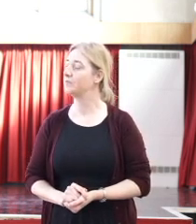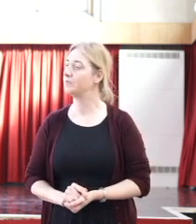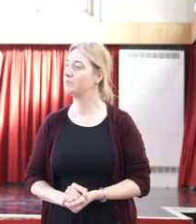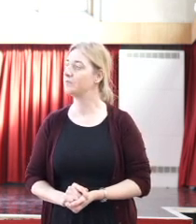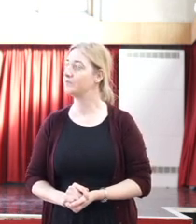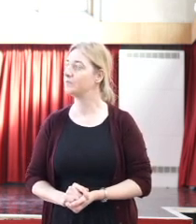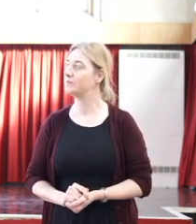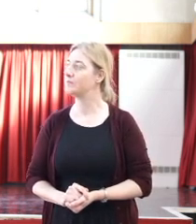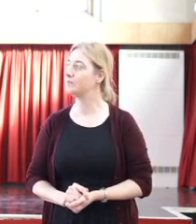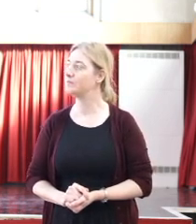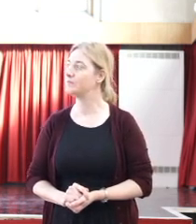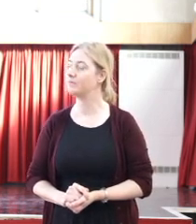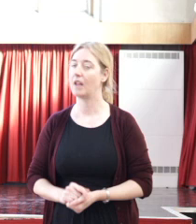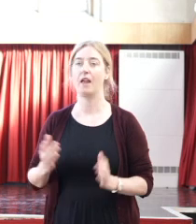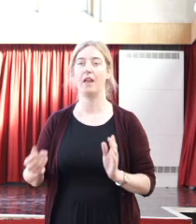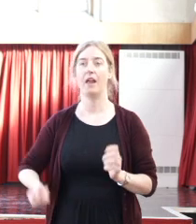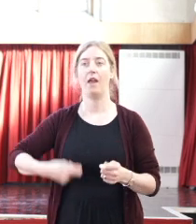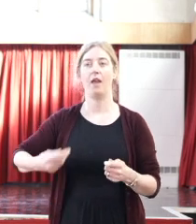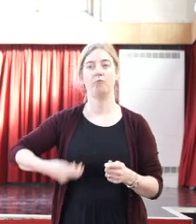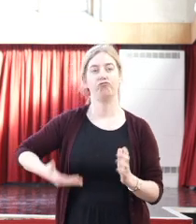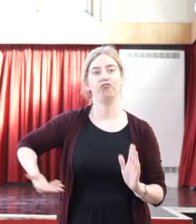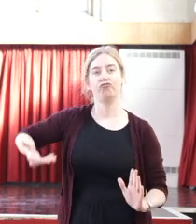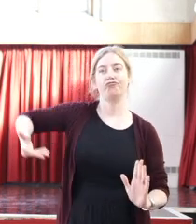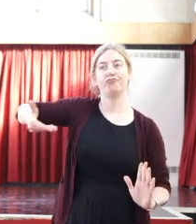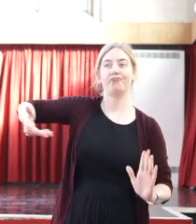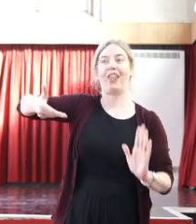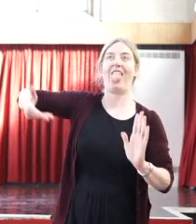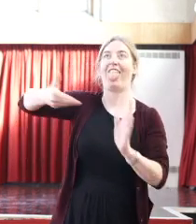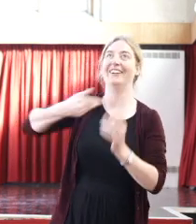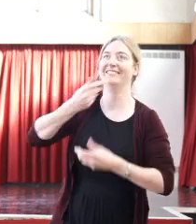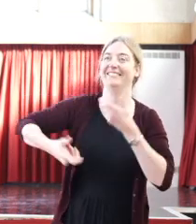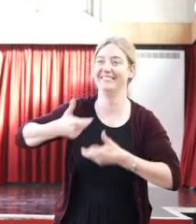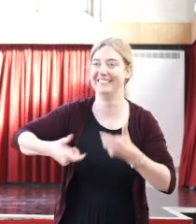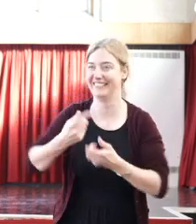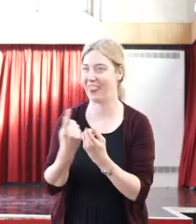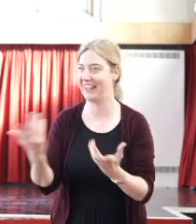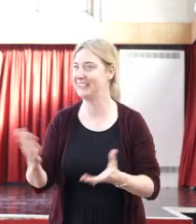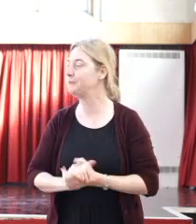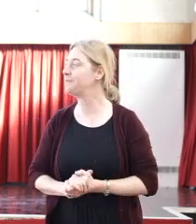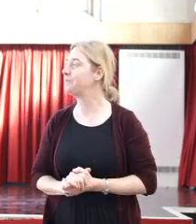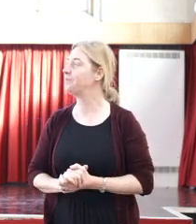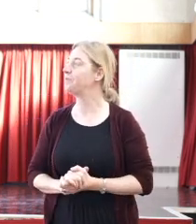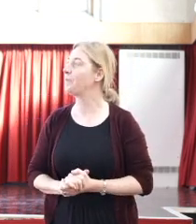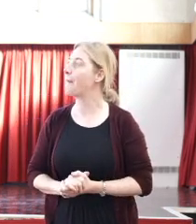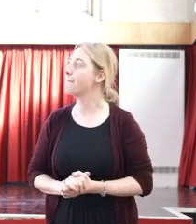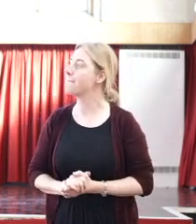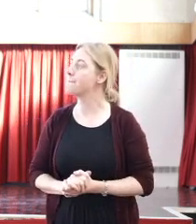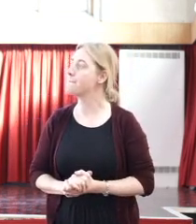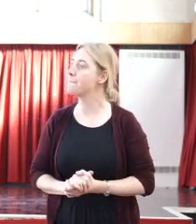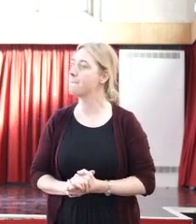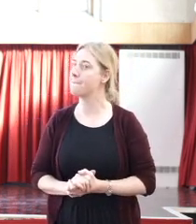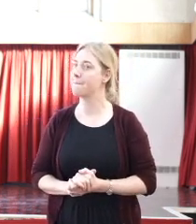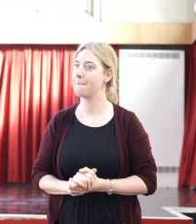Improvise, do some improvising. I'll do some improvising while we're waiting for these. Well, that's okay. I did try it